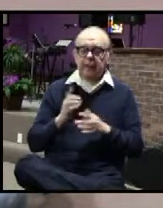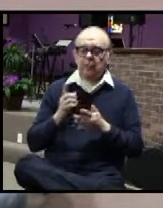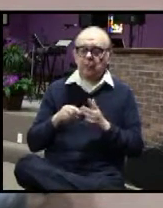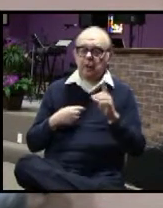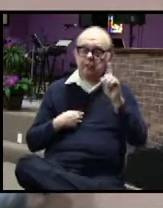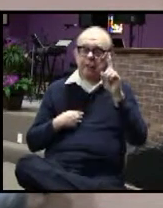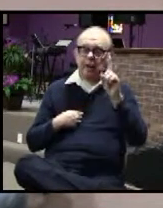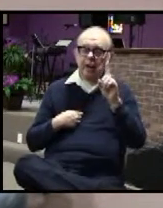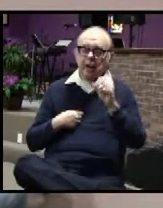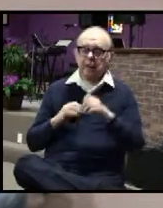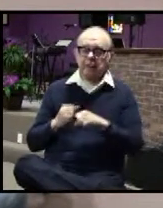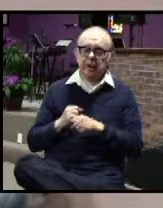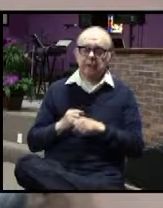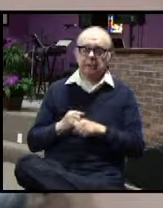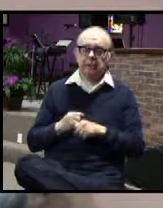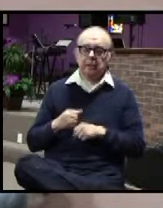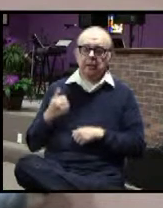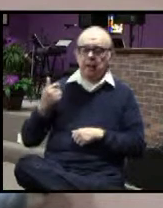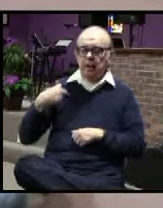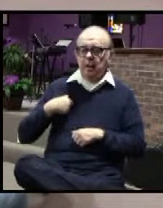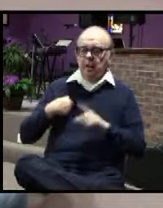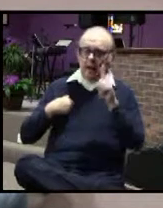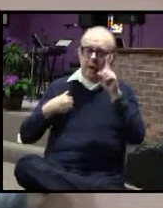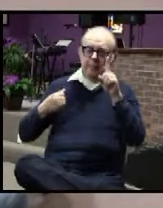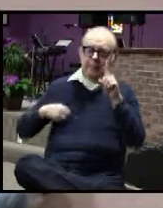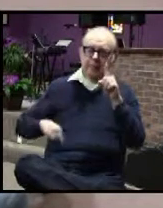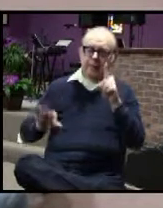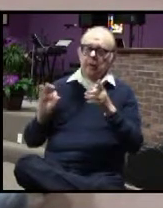I am proud of that creation.